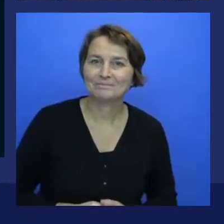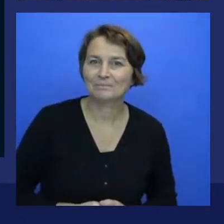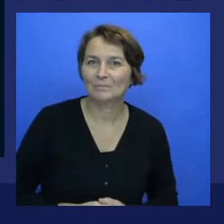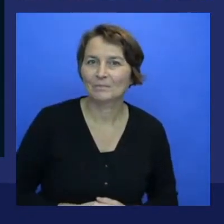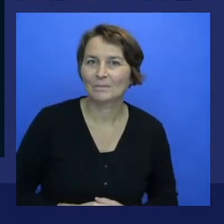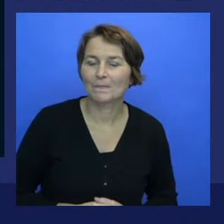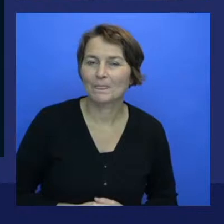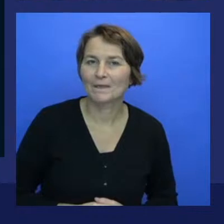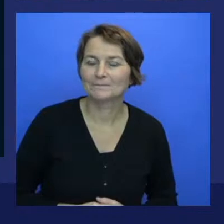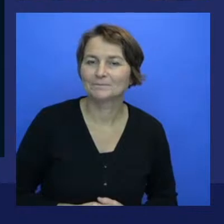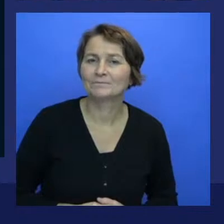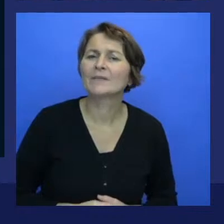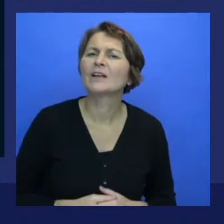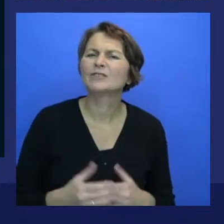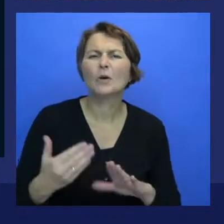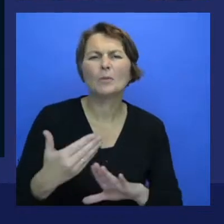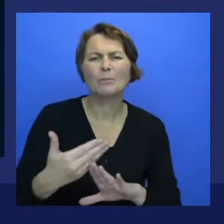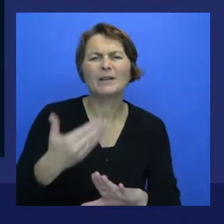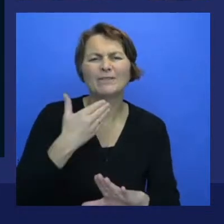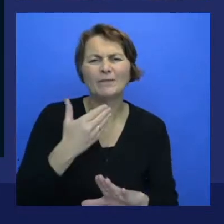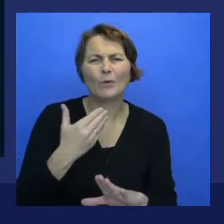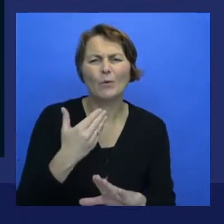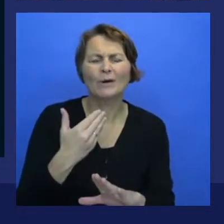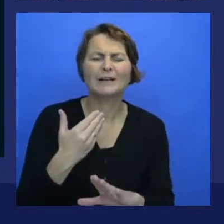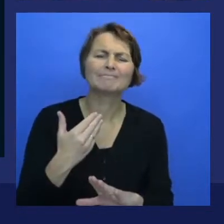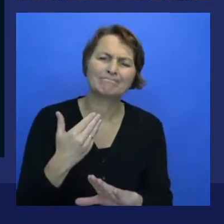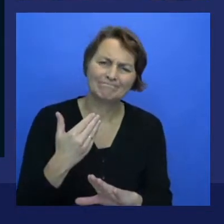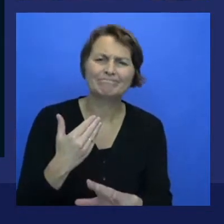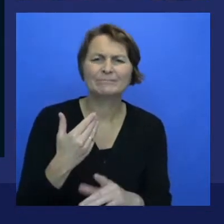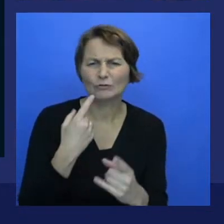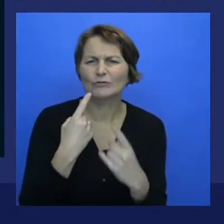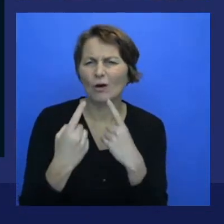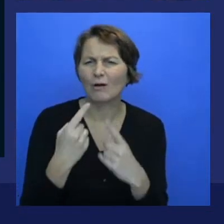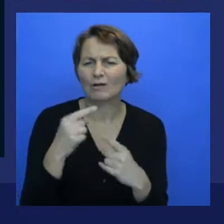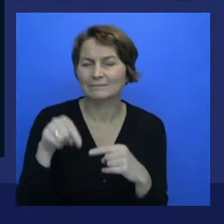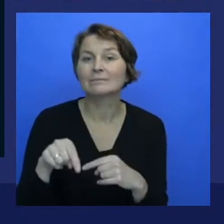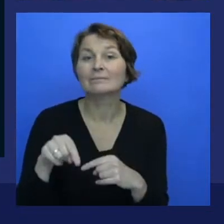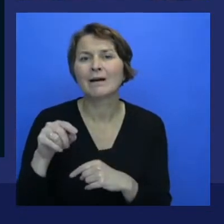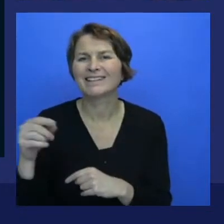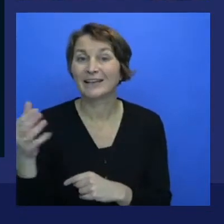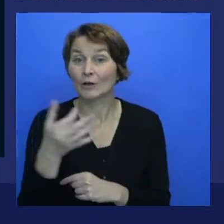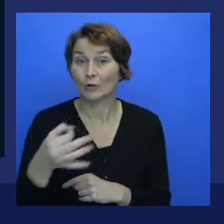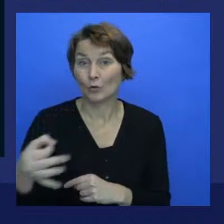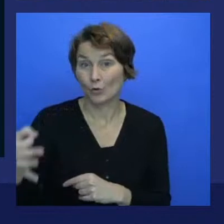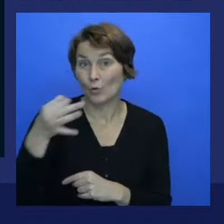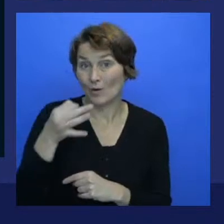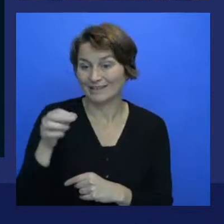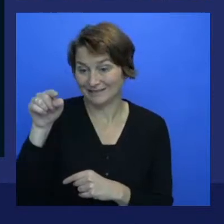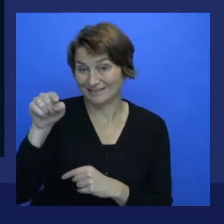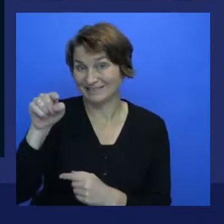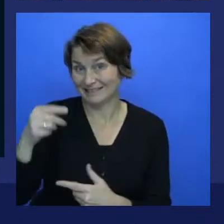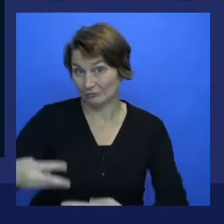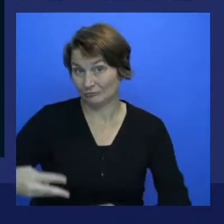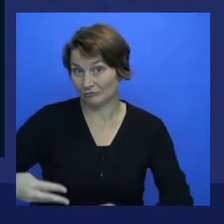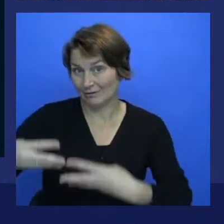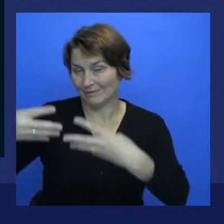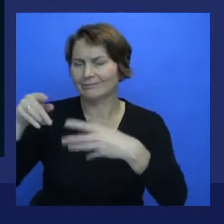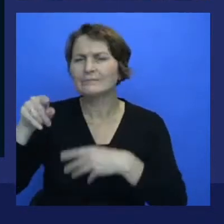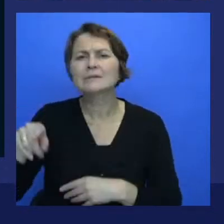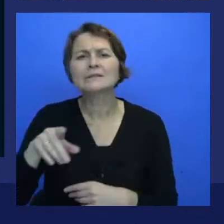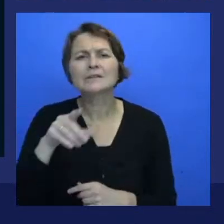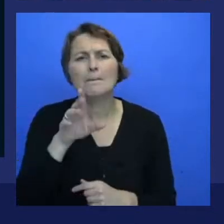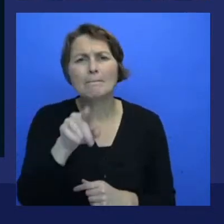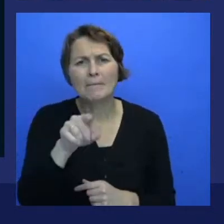I know we've talked about this before. Someone is asking, did you ever implement something like this, anomaly